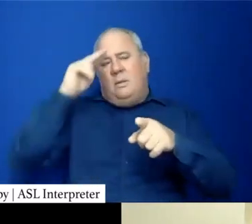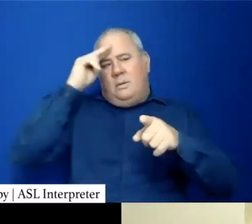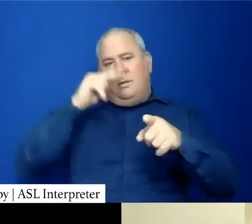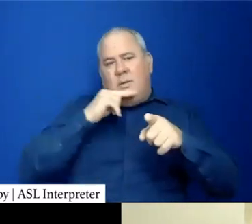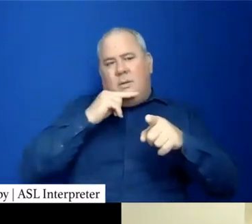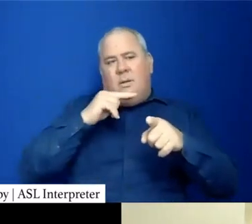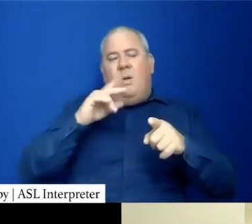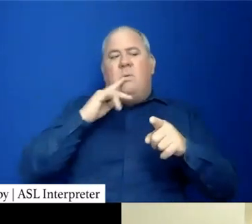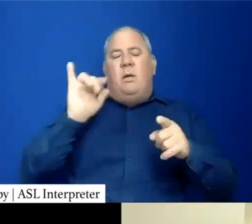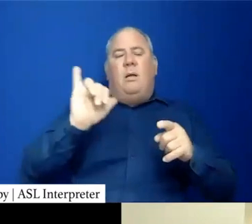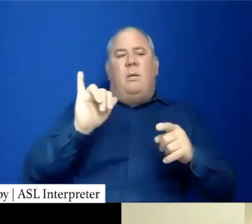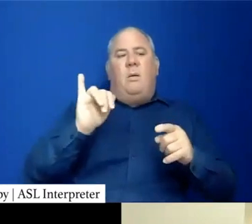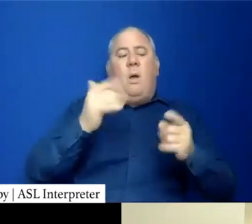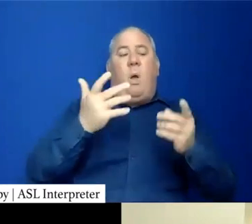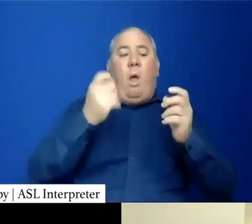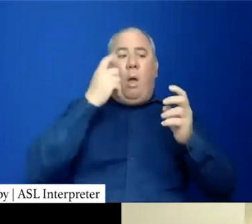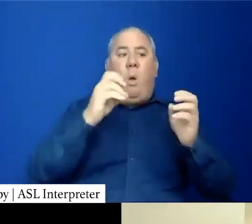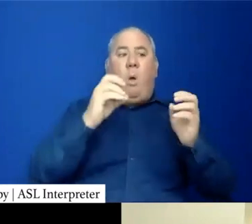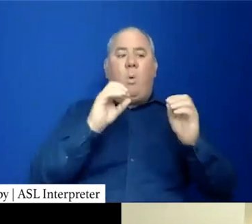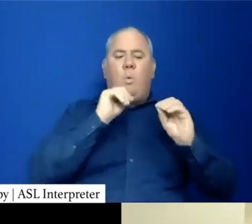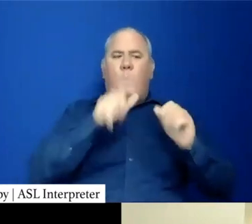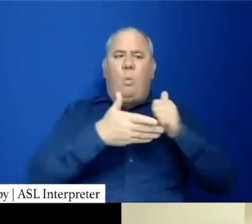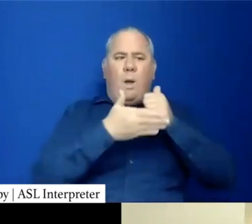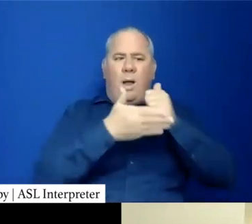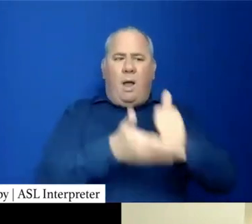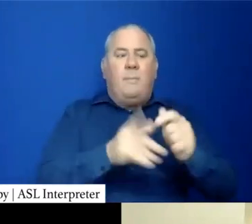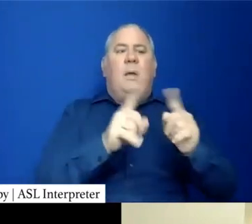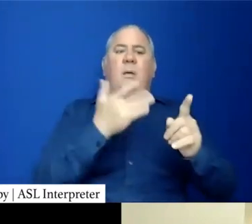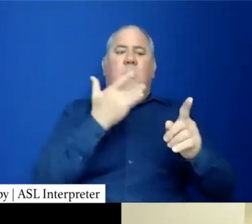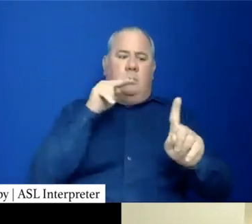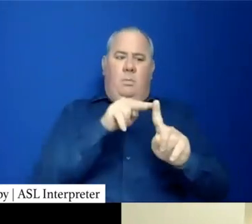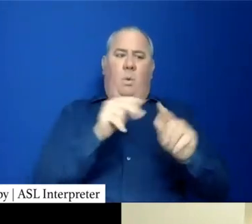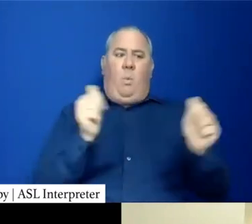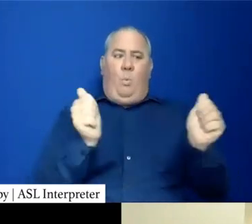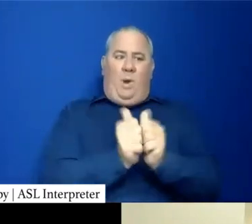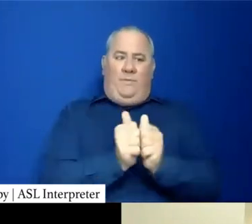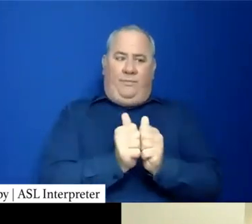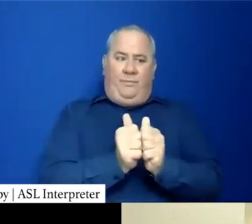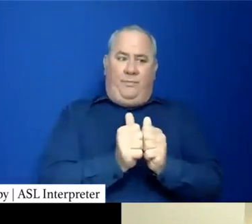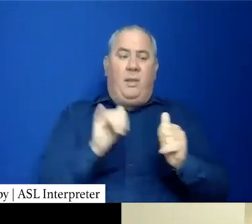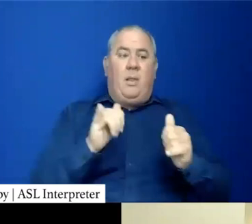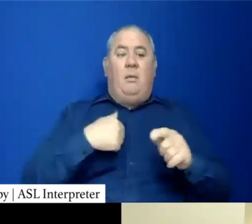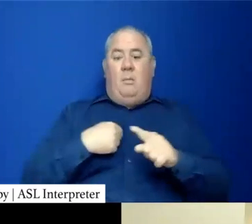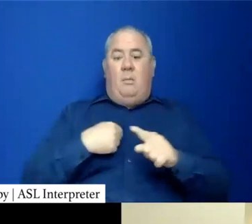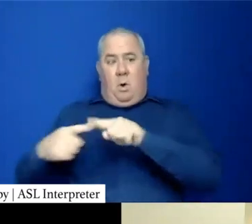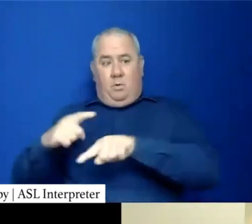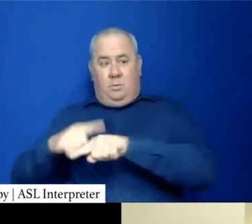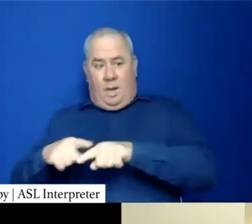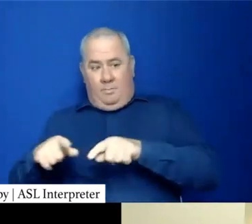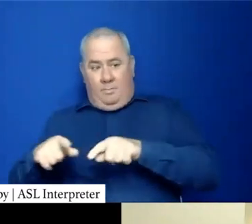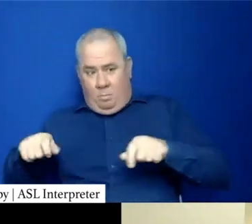but would do better with them. Like, now as a part-time wheelchair user, there are absolutely times when I